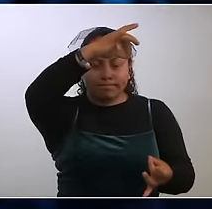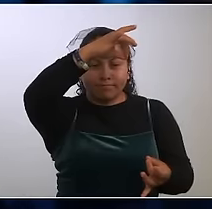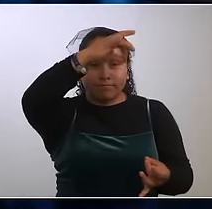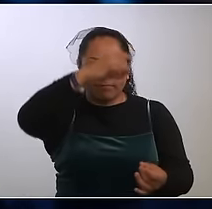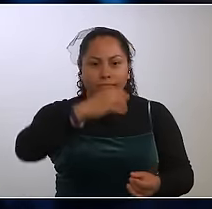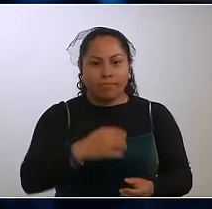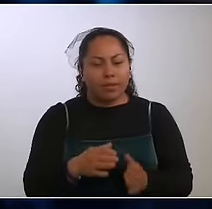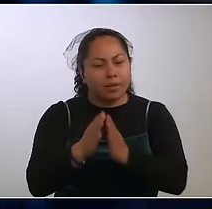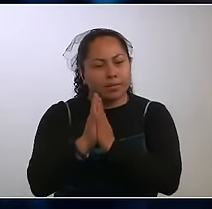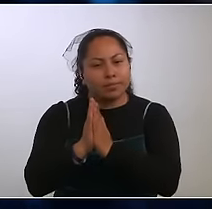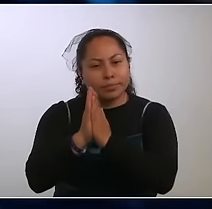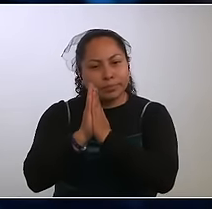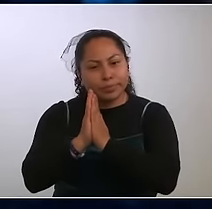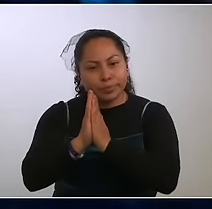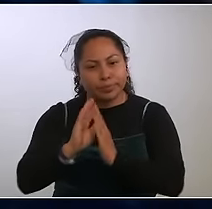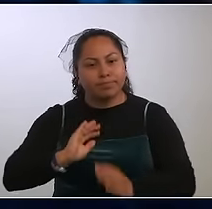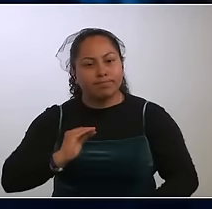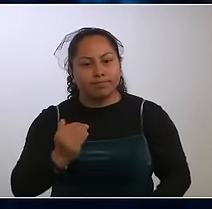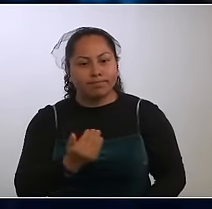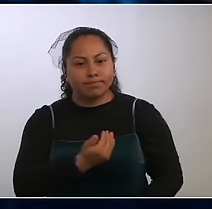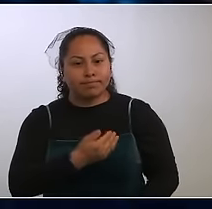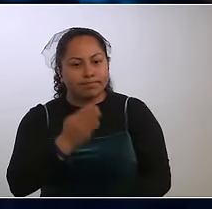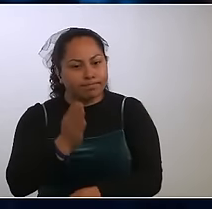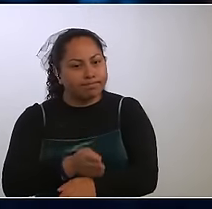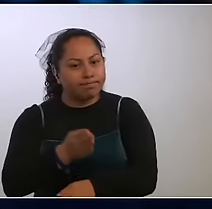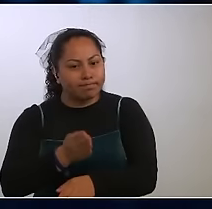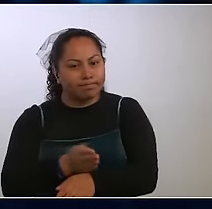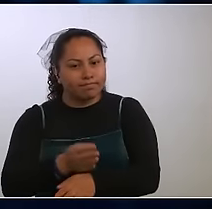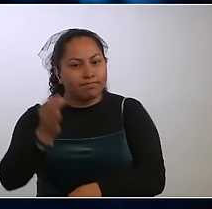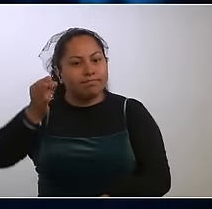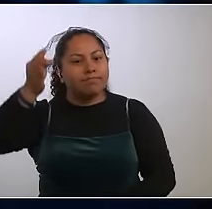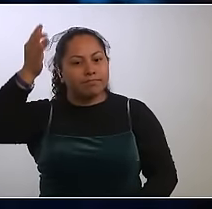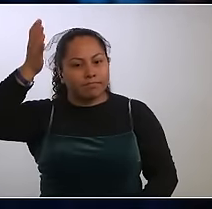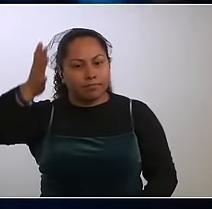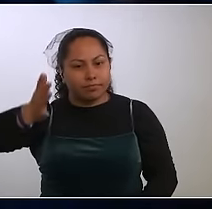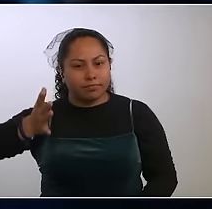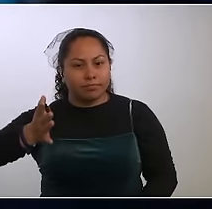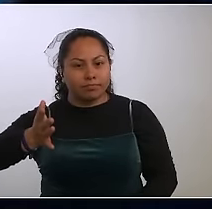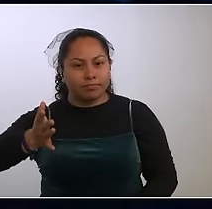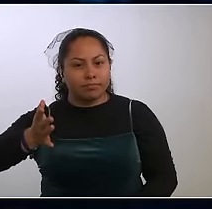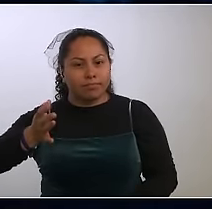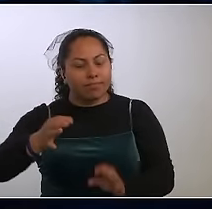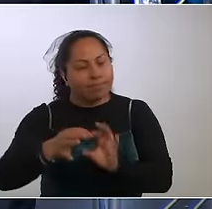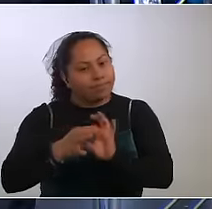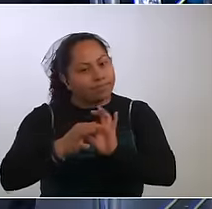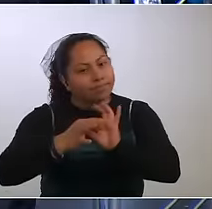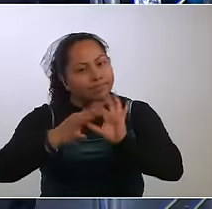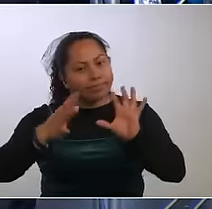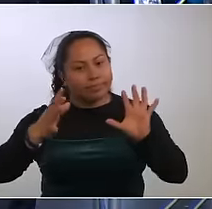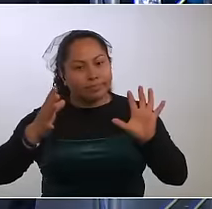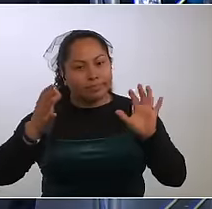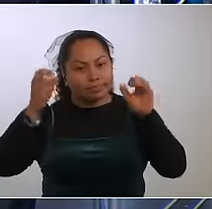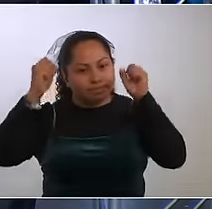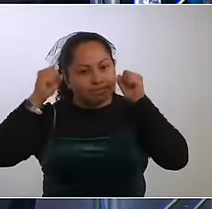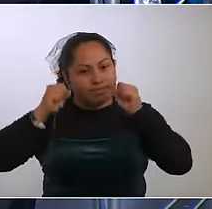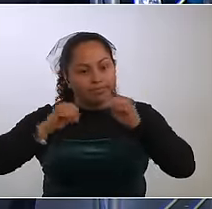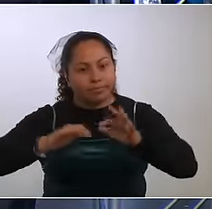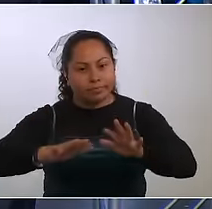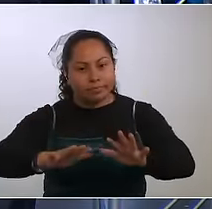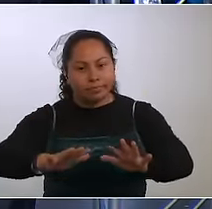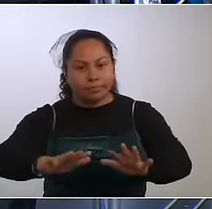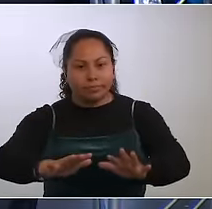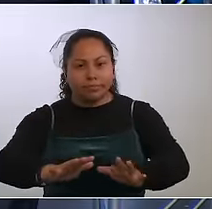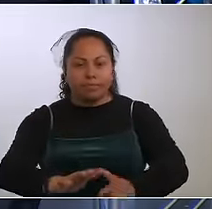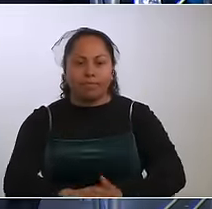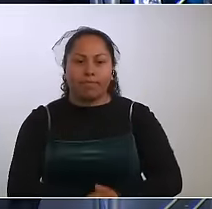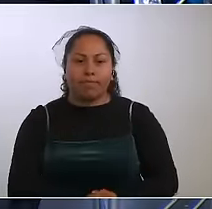I pray that our bishops and our pastors release, pour into this generation because we're hungry.